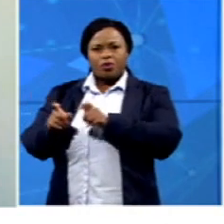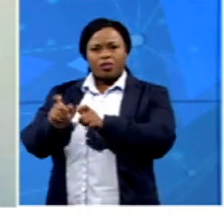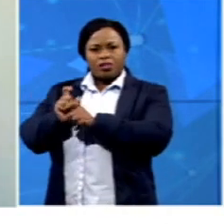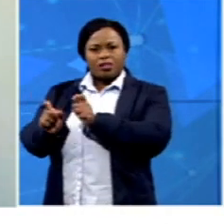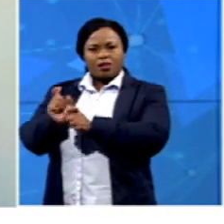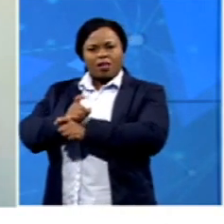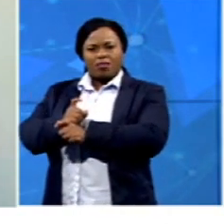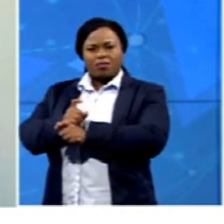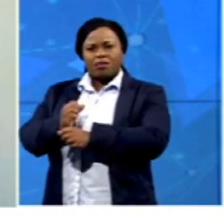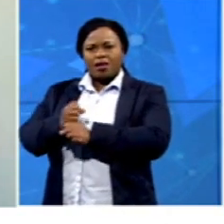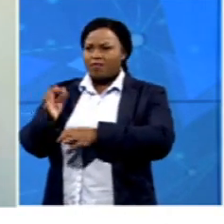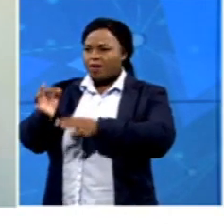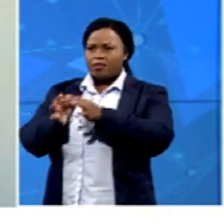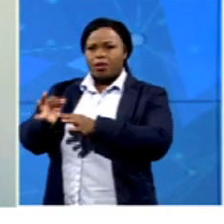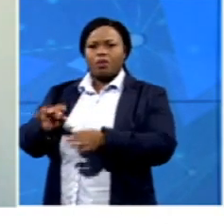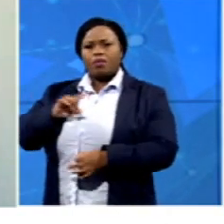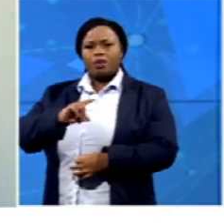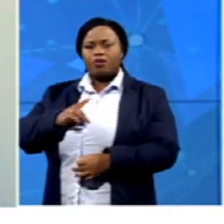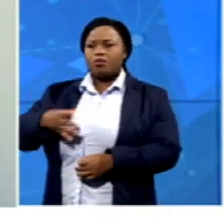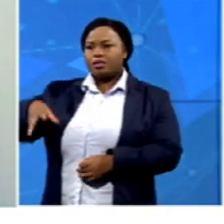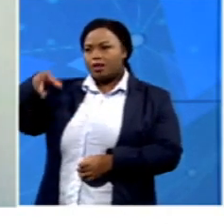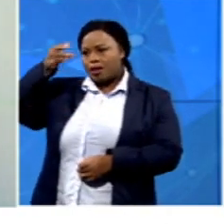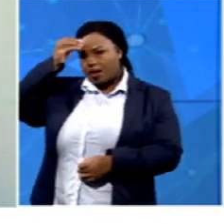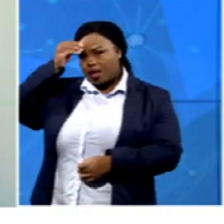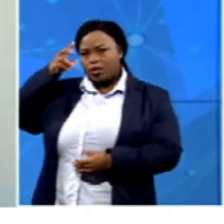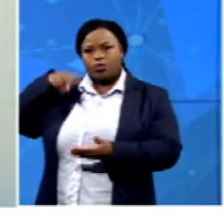so important that I learn to read?